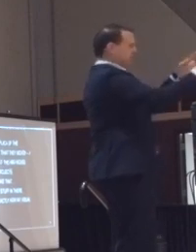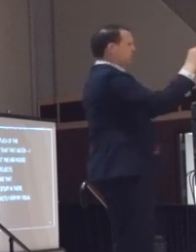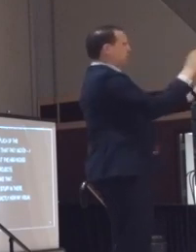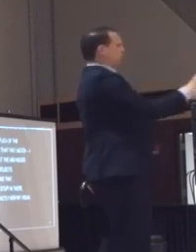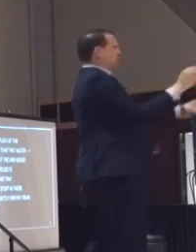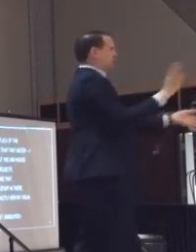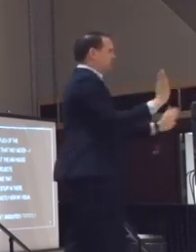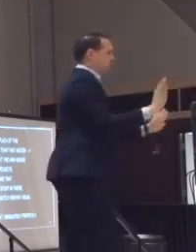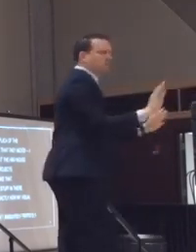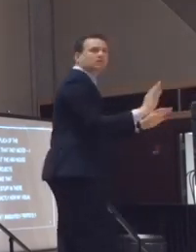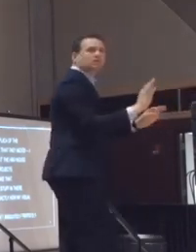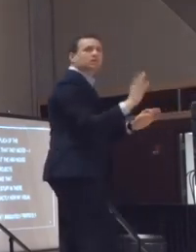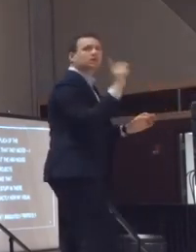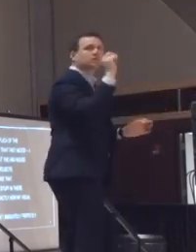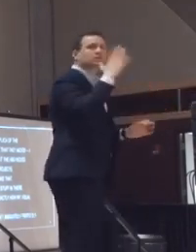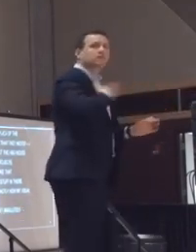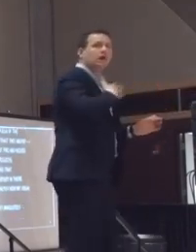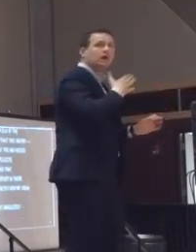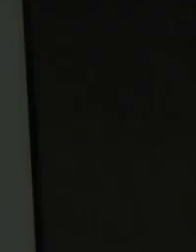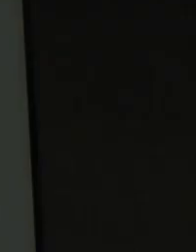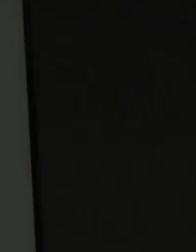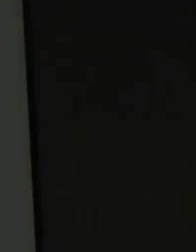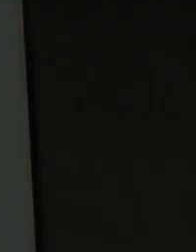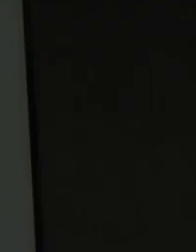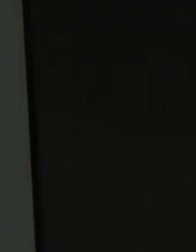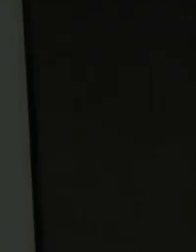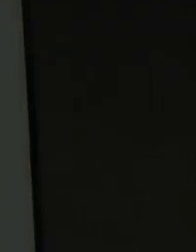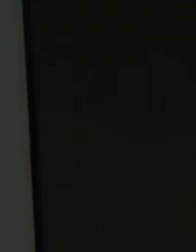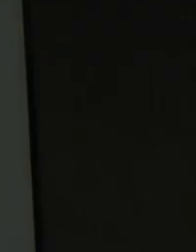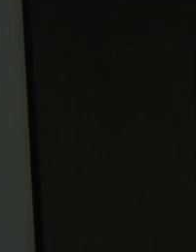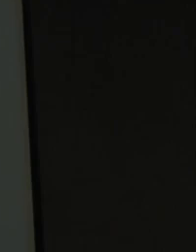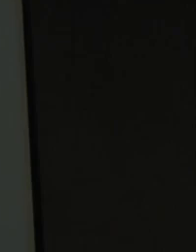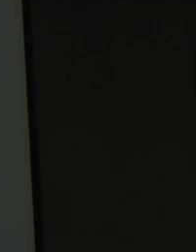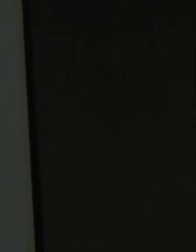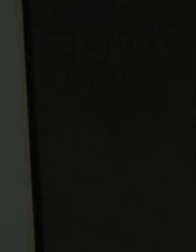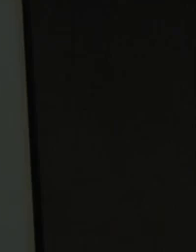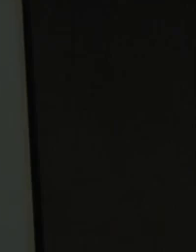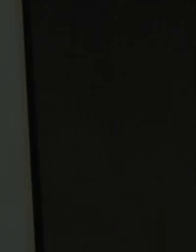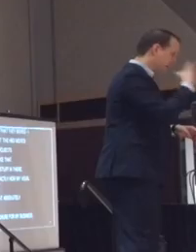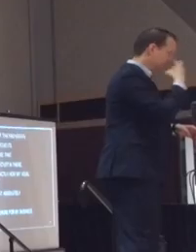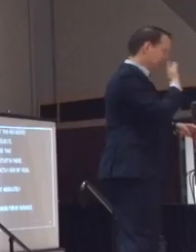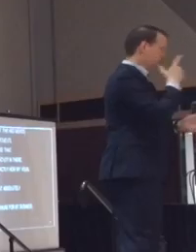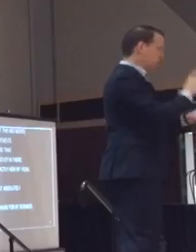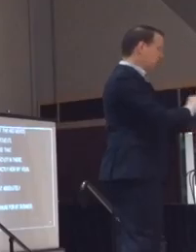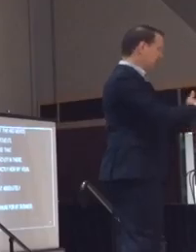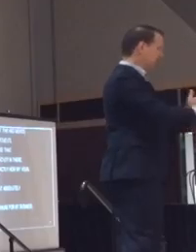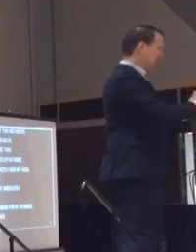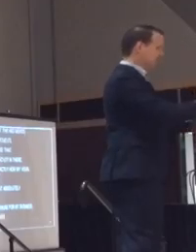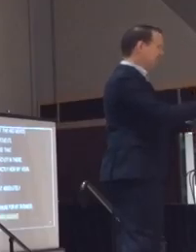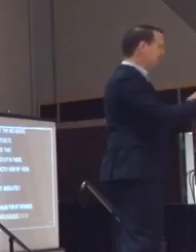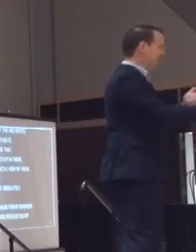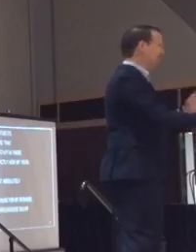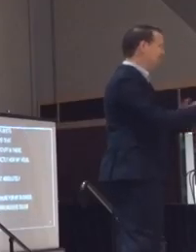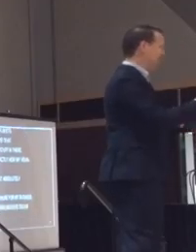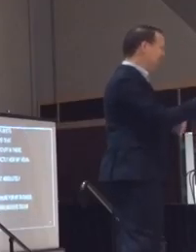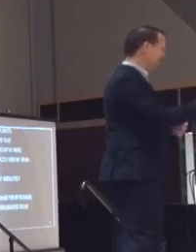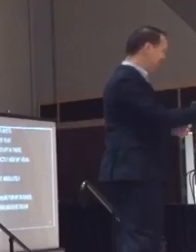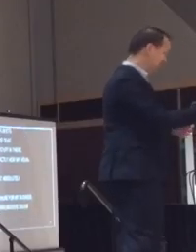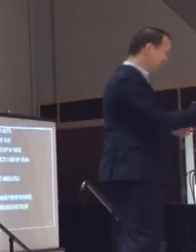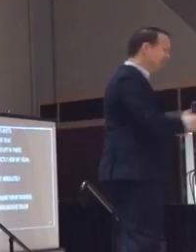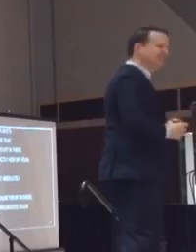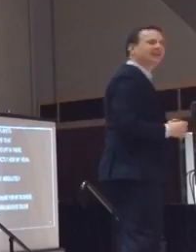perfectly. There is my brochure for my business. It's black and white because colored printing was too expensive in the 80s.